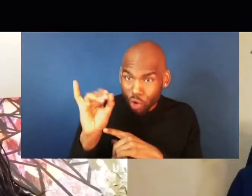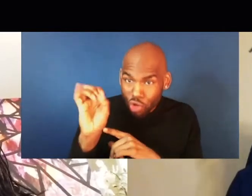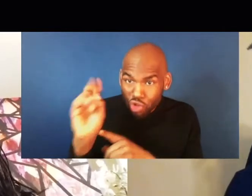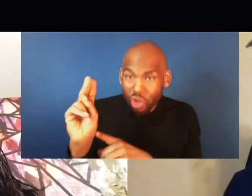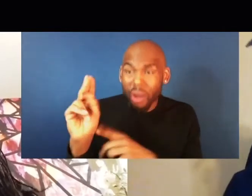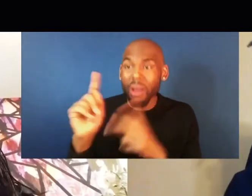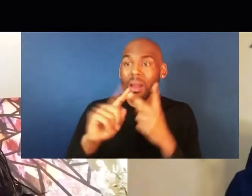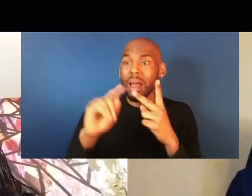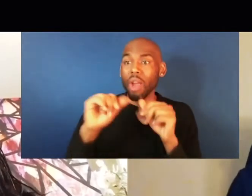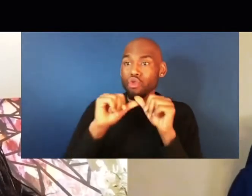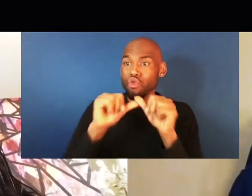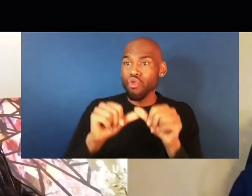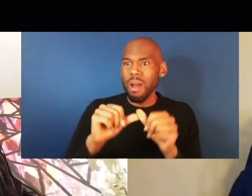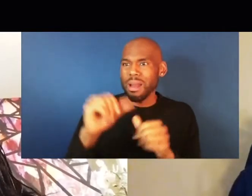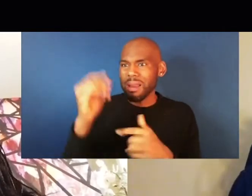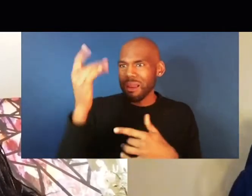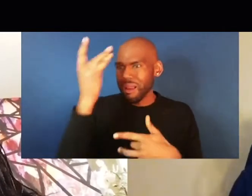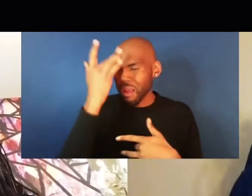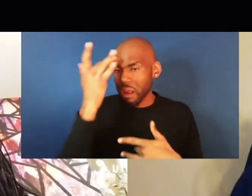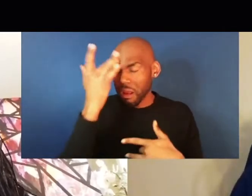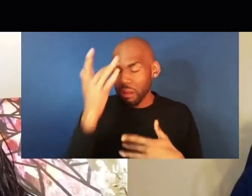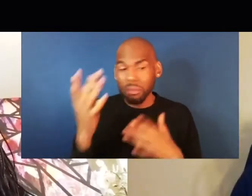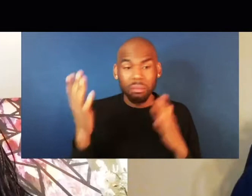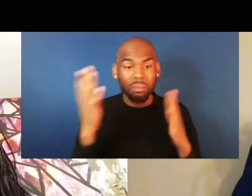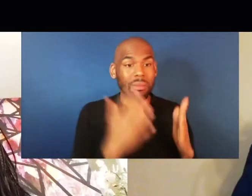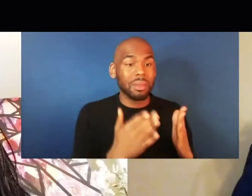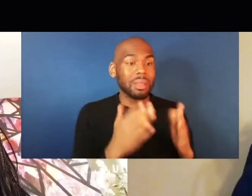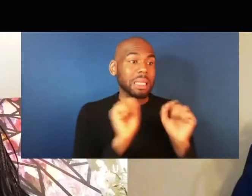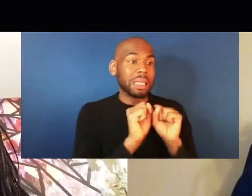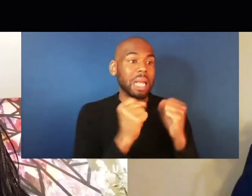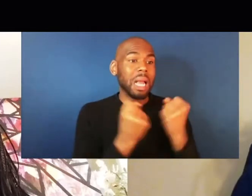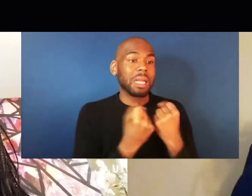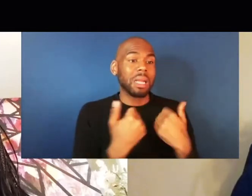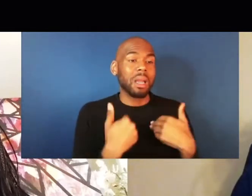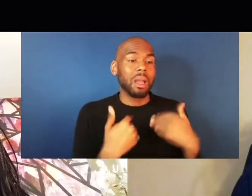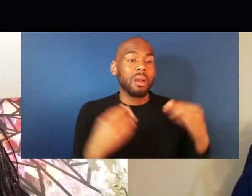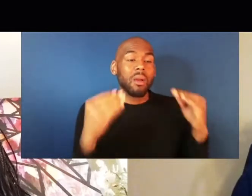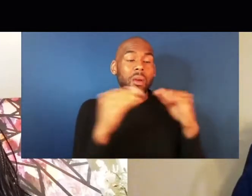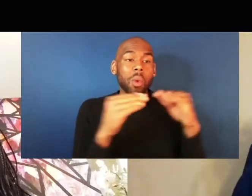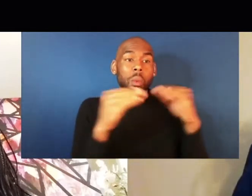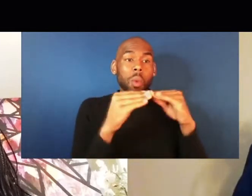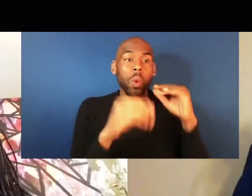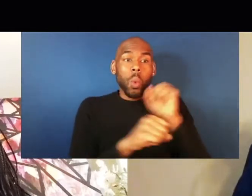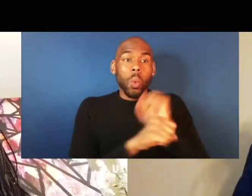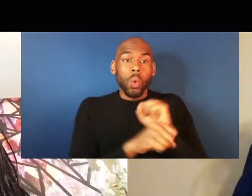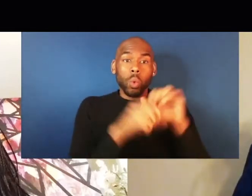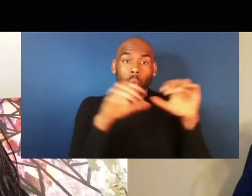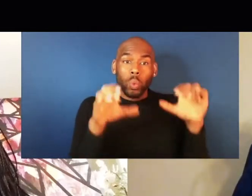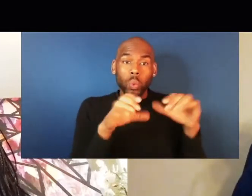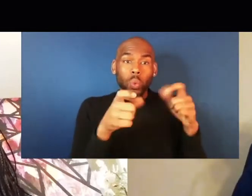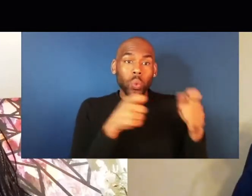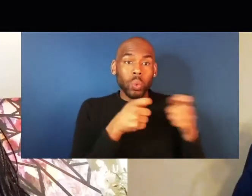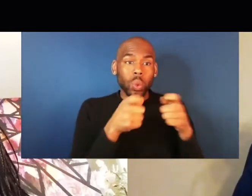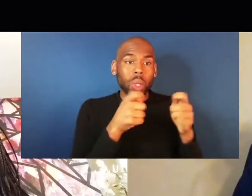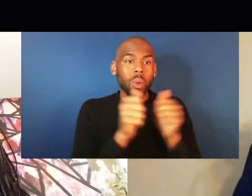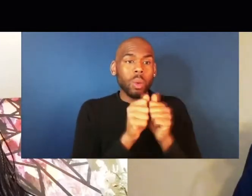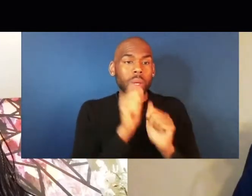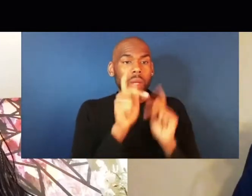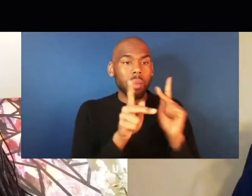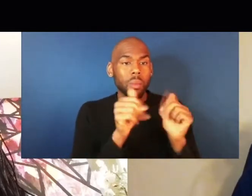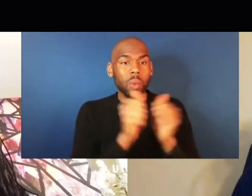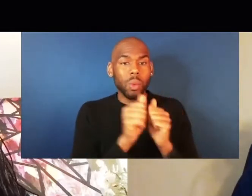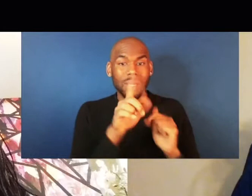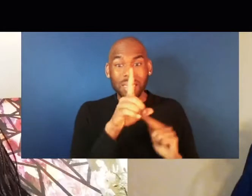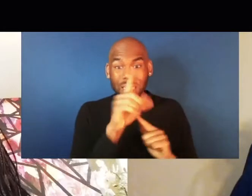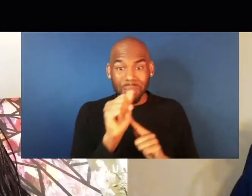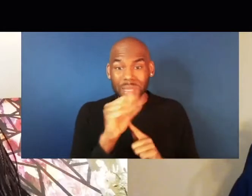there's overall society has much more work to do, right? To deal with individuals with disabilities and